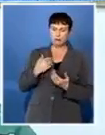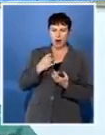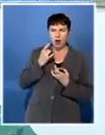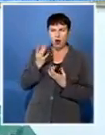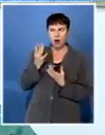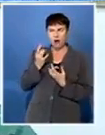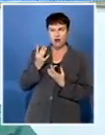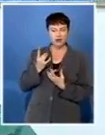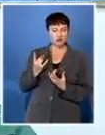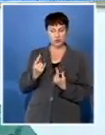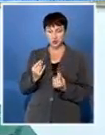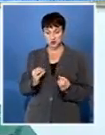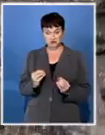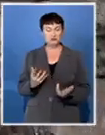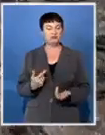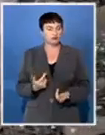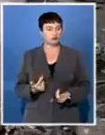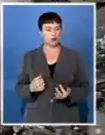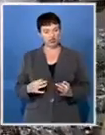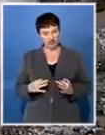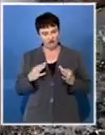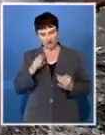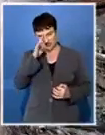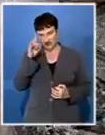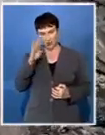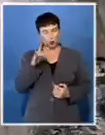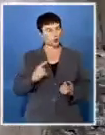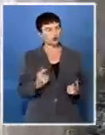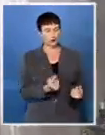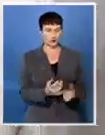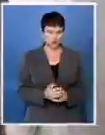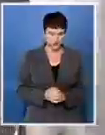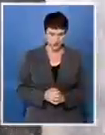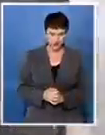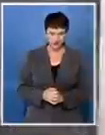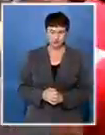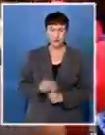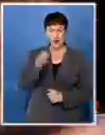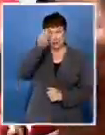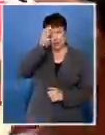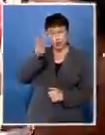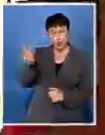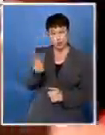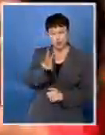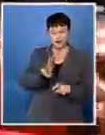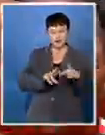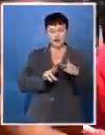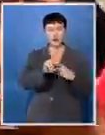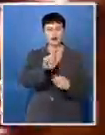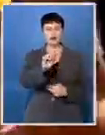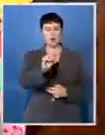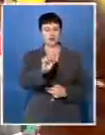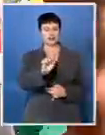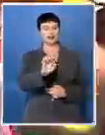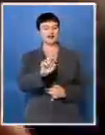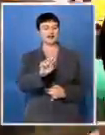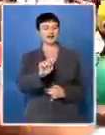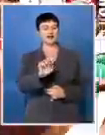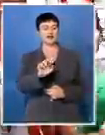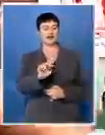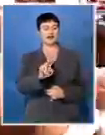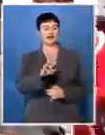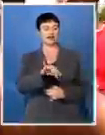information, they take it upon themselves to act. Following similar attacks in Pretoria West and Rosettenville in Johannesburg, the